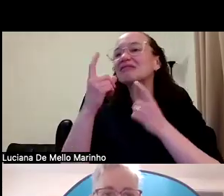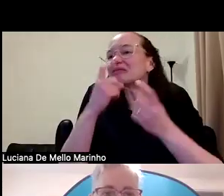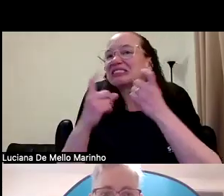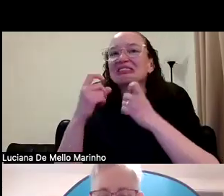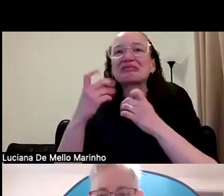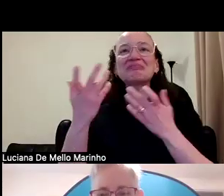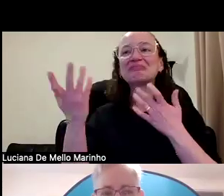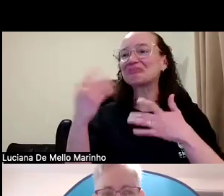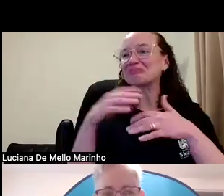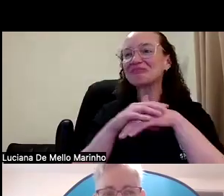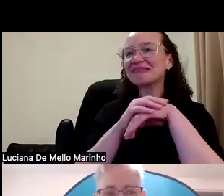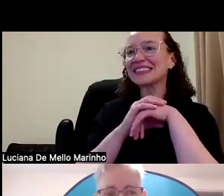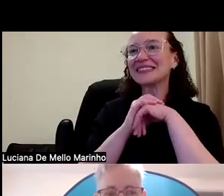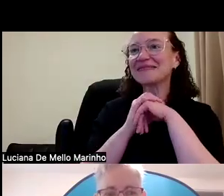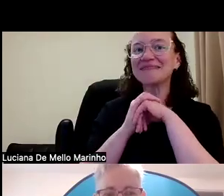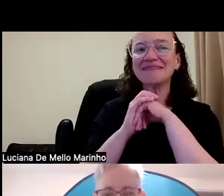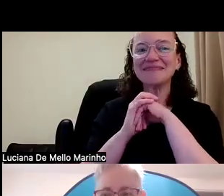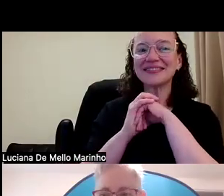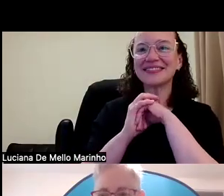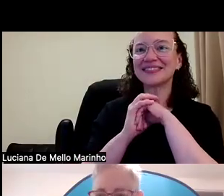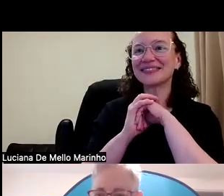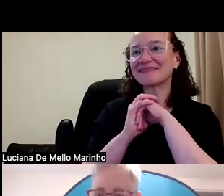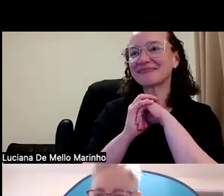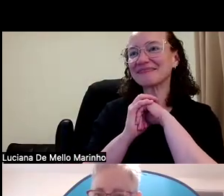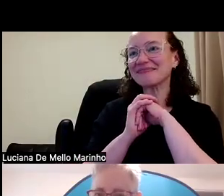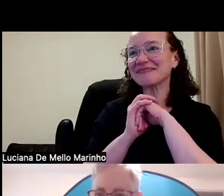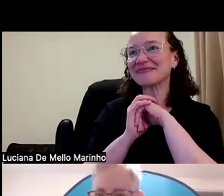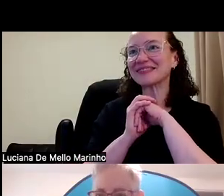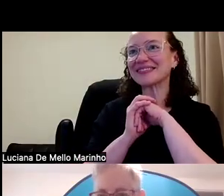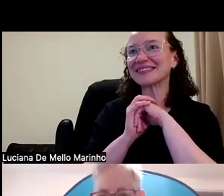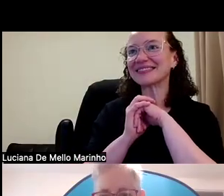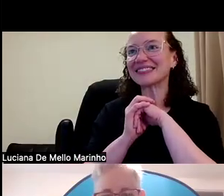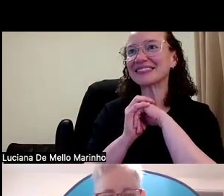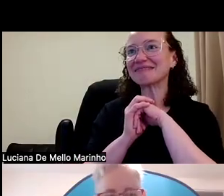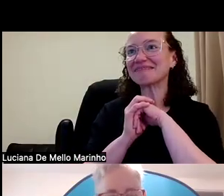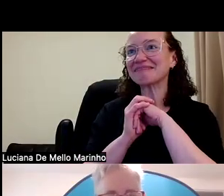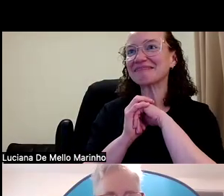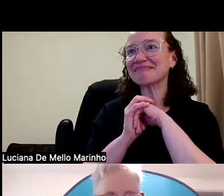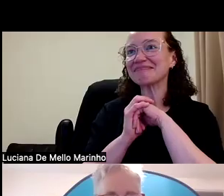Any other experiences? Any other questions?